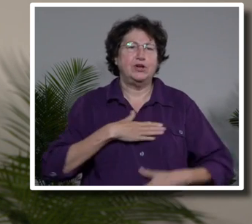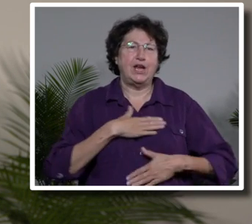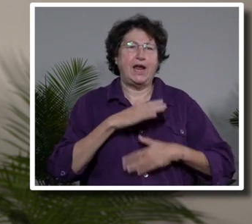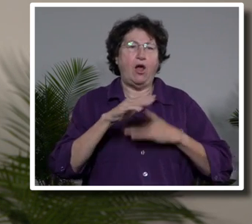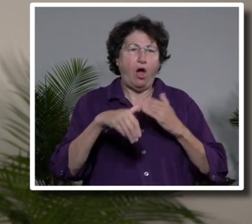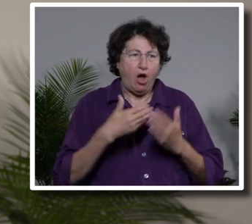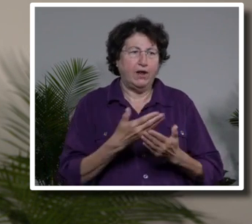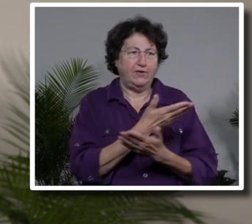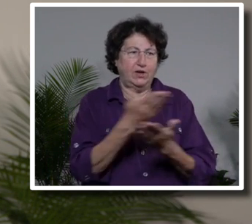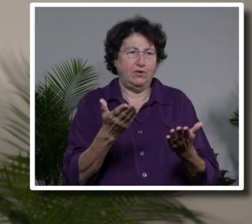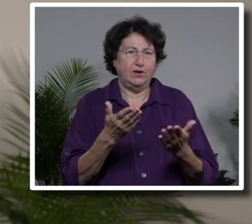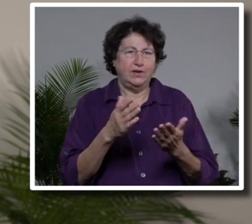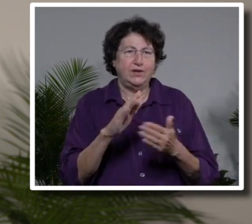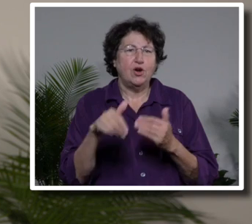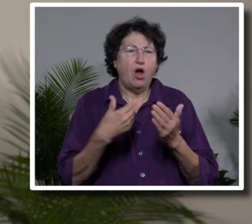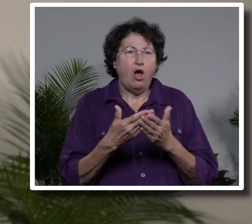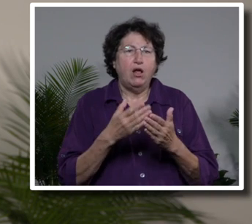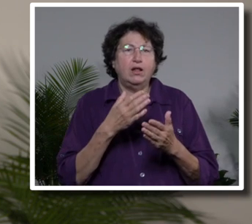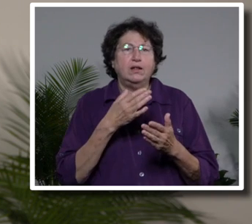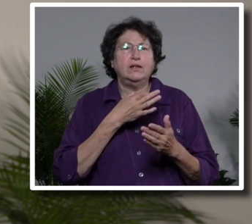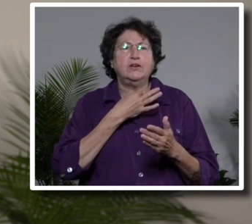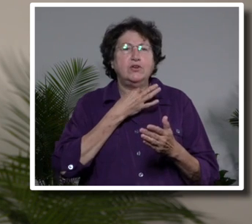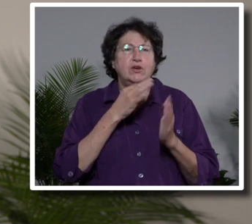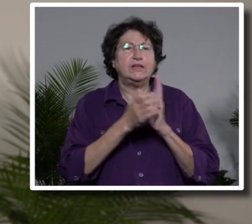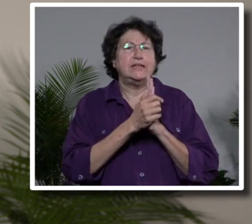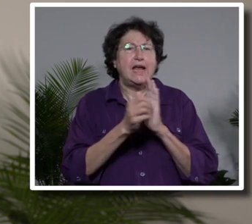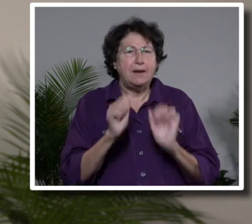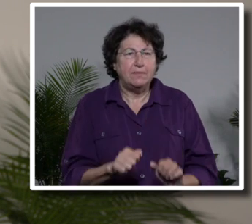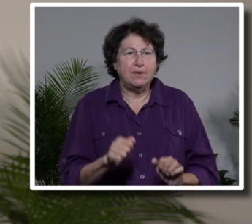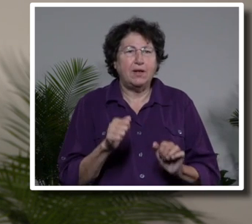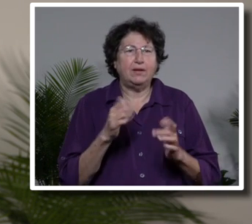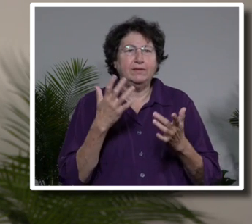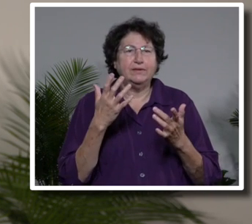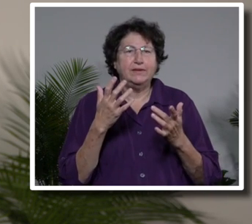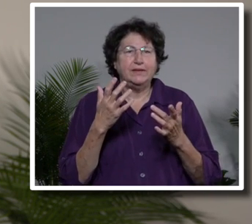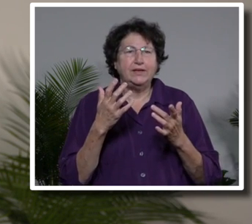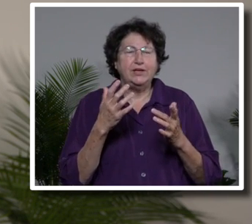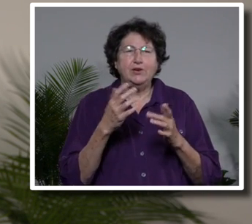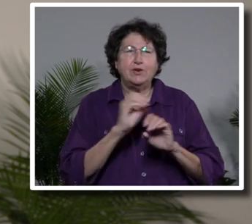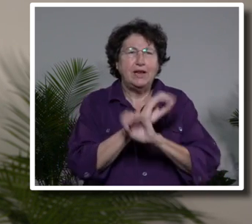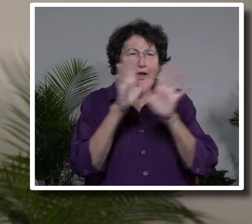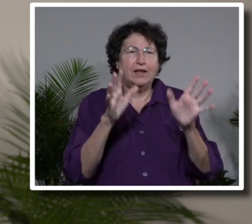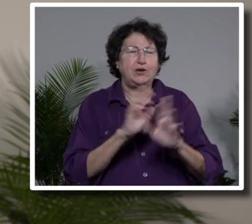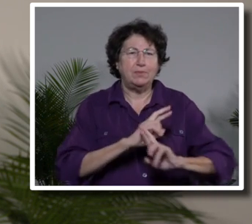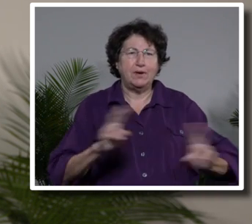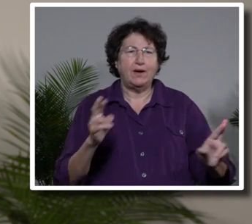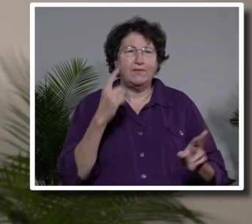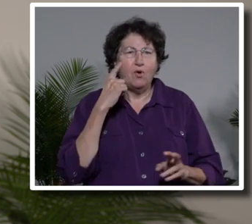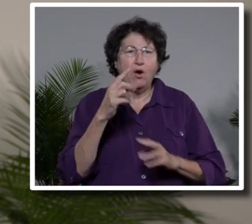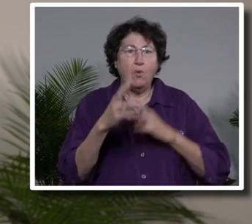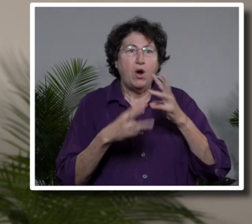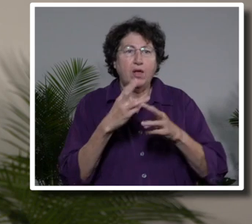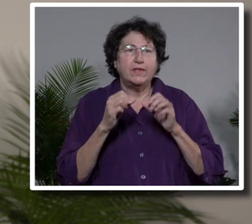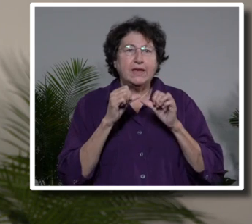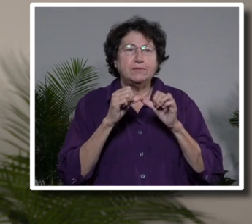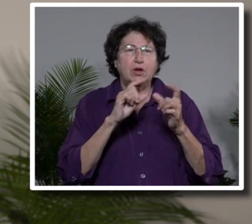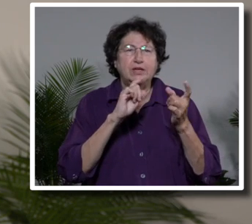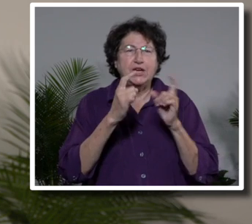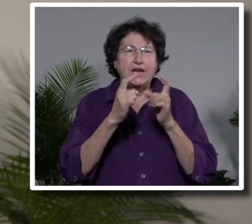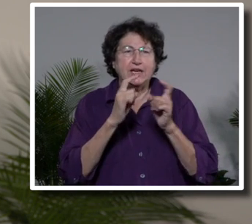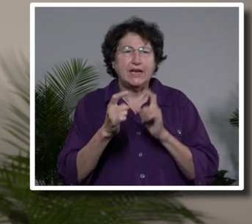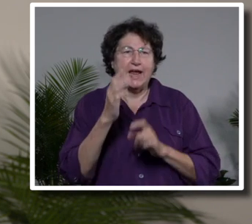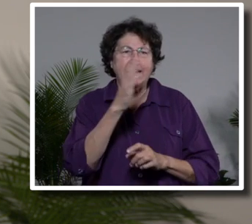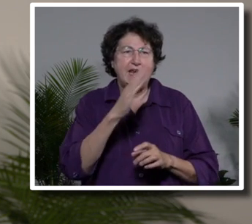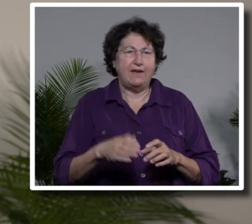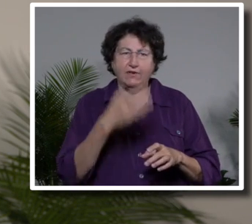are capable, curious, caring, and confident learners who are clearly prepared for an ever-changing world. And don't you